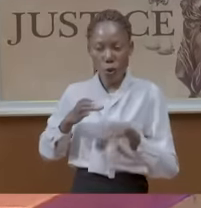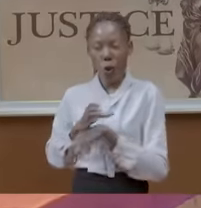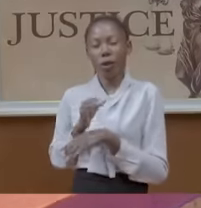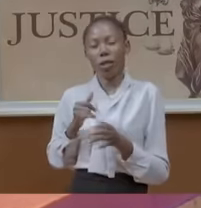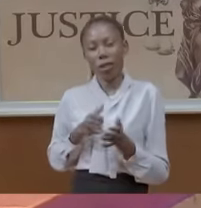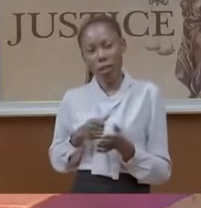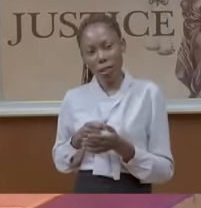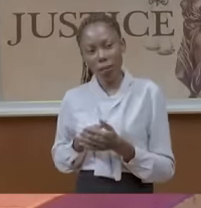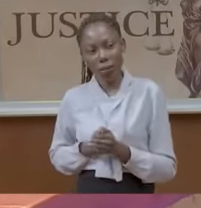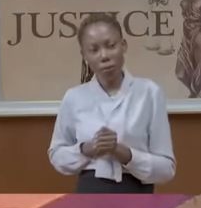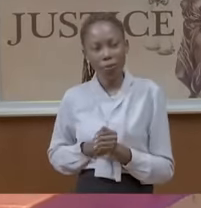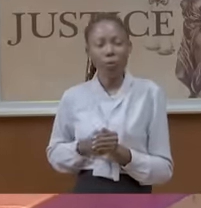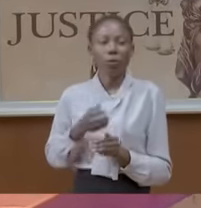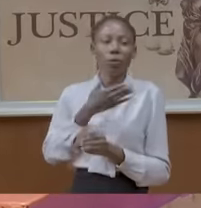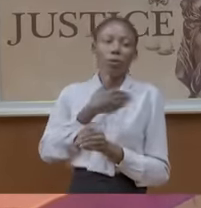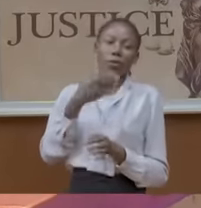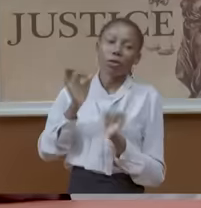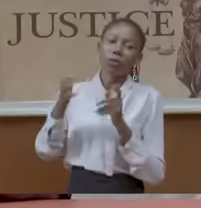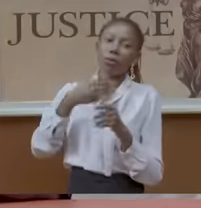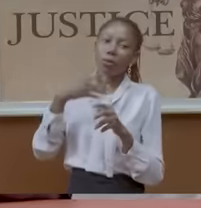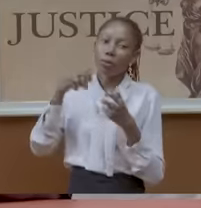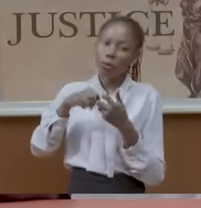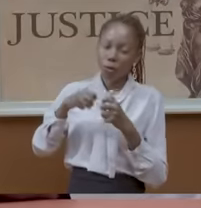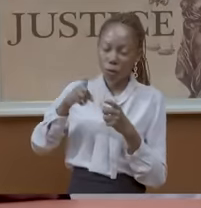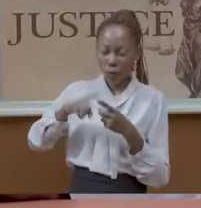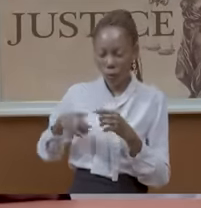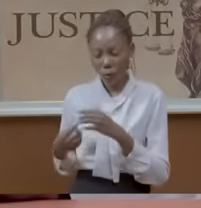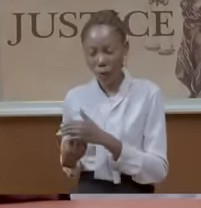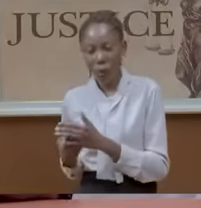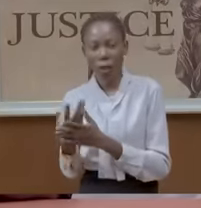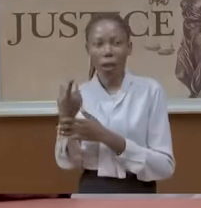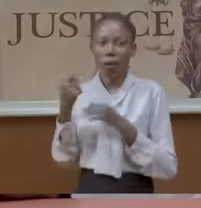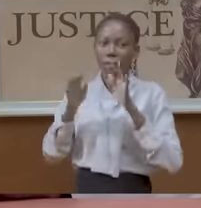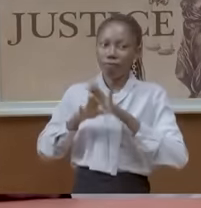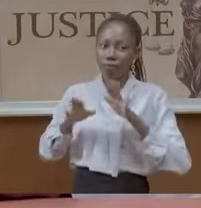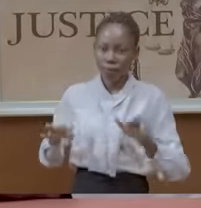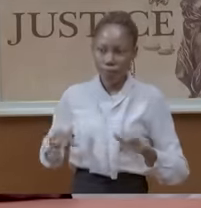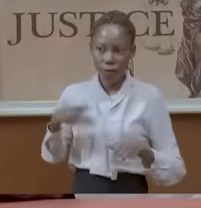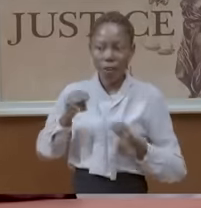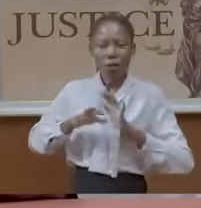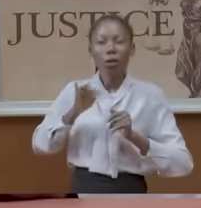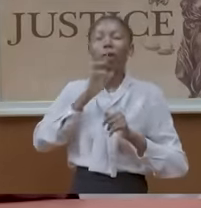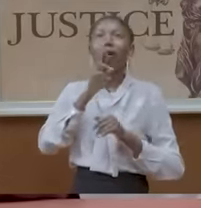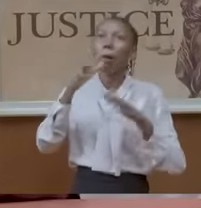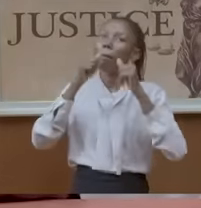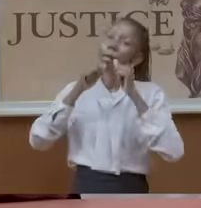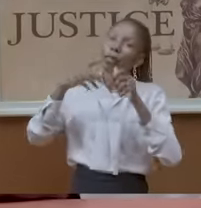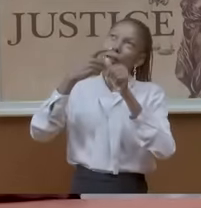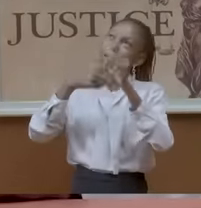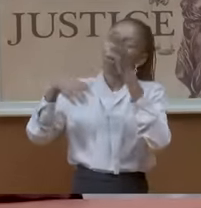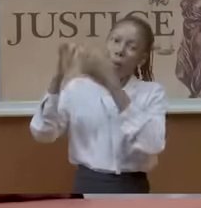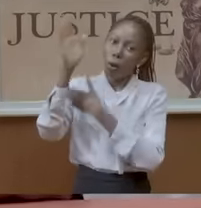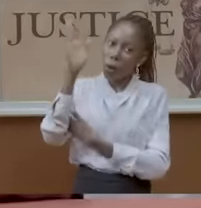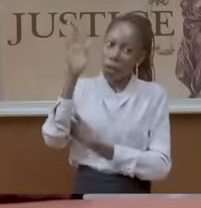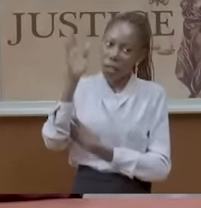now. And if you are having issues on raising the children too, children are blessings from God. But when we are